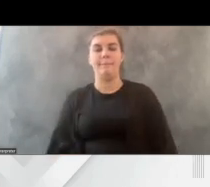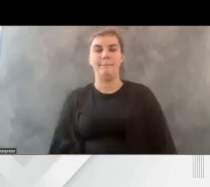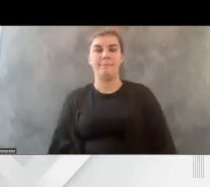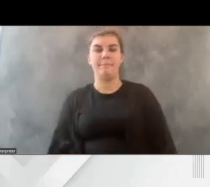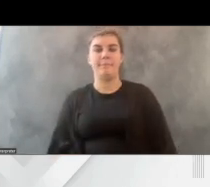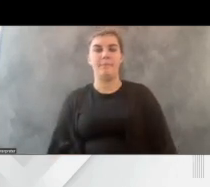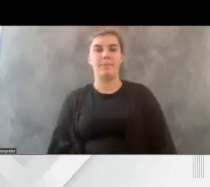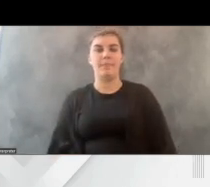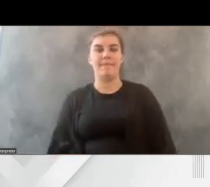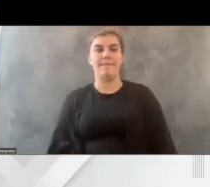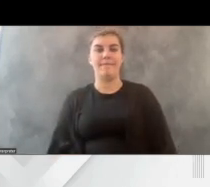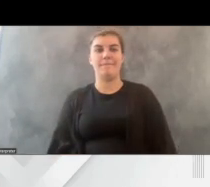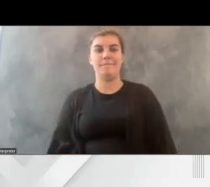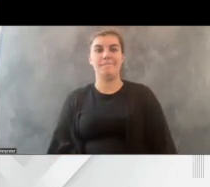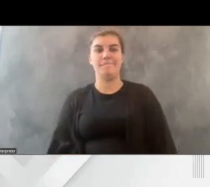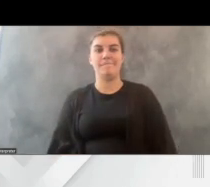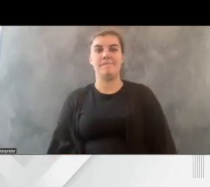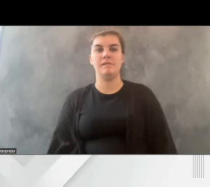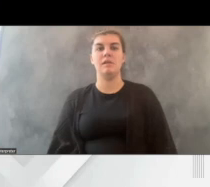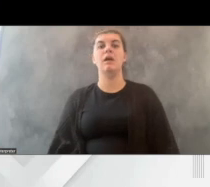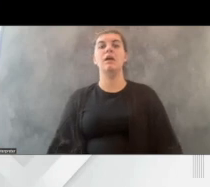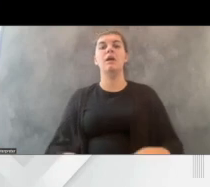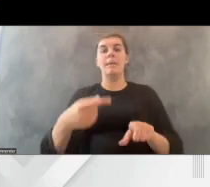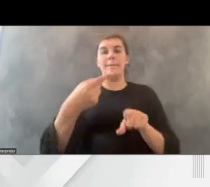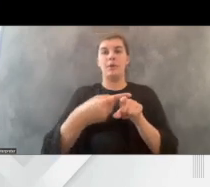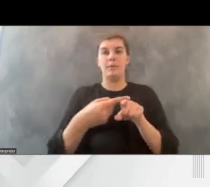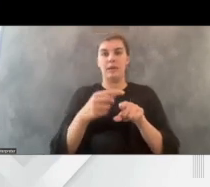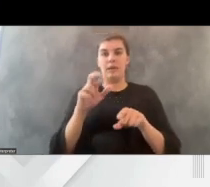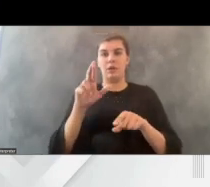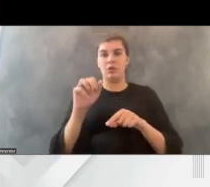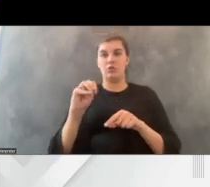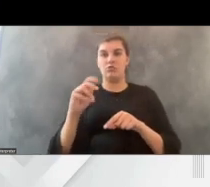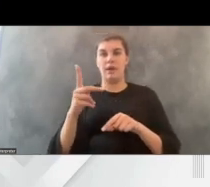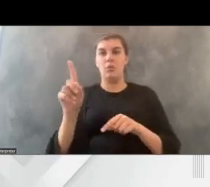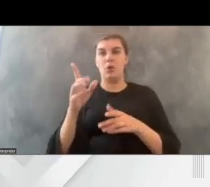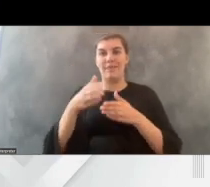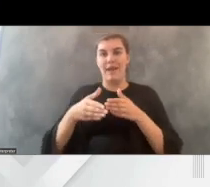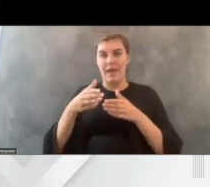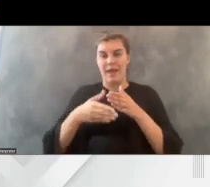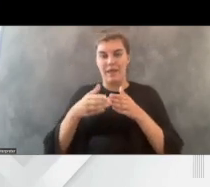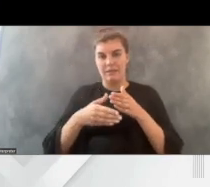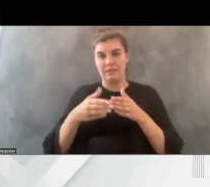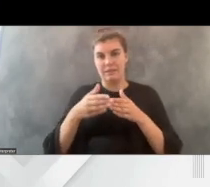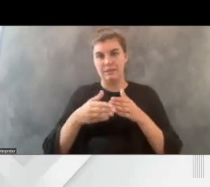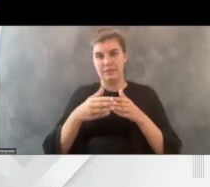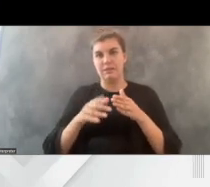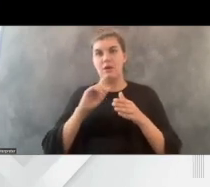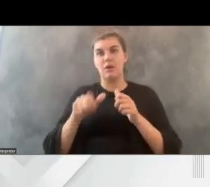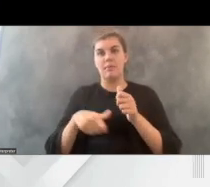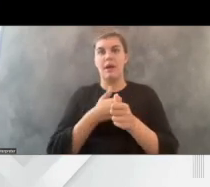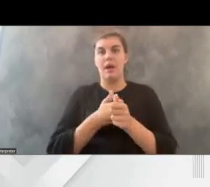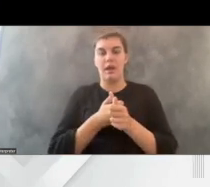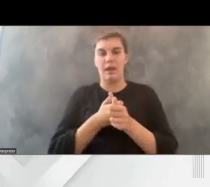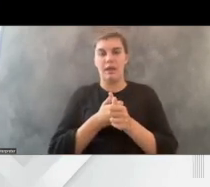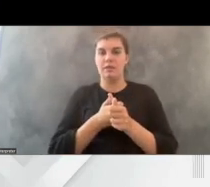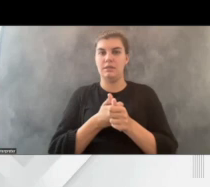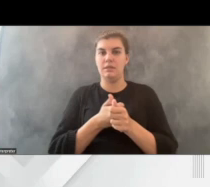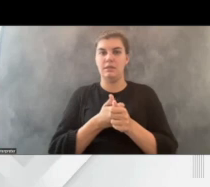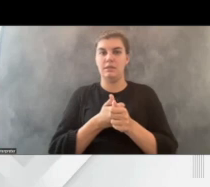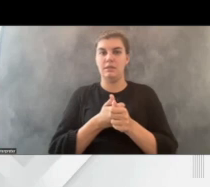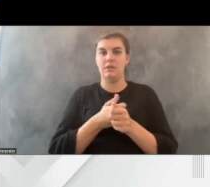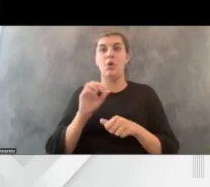looking at the grade of your crosswalk, and the grade of the adjacent curb ramp or blended transition cannot